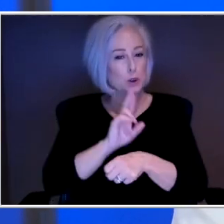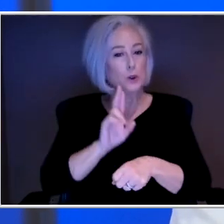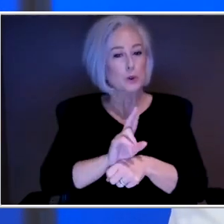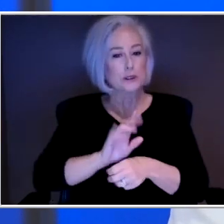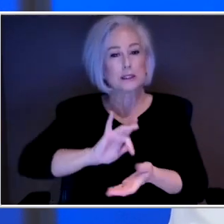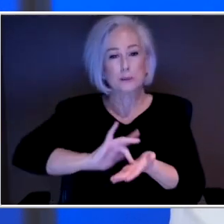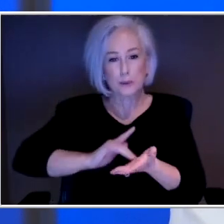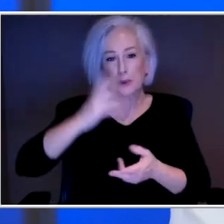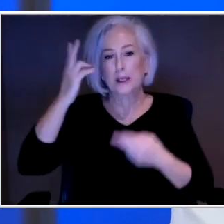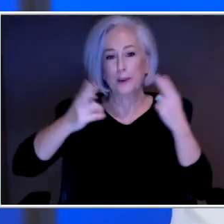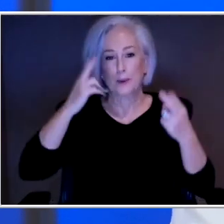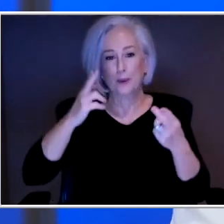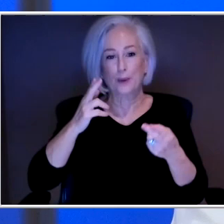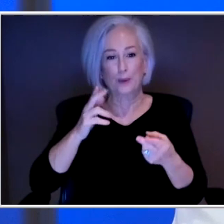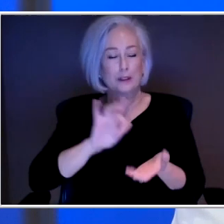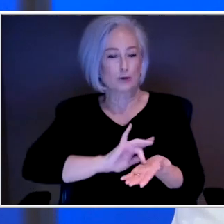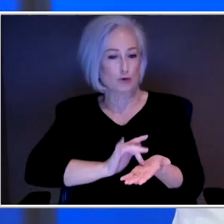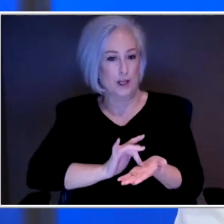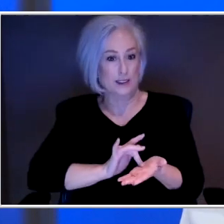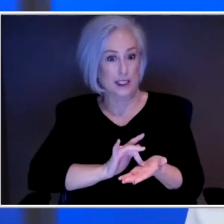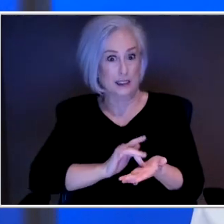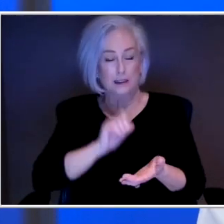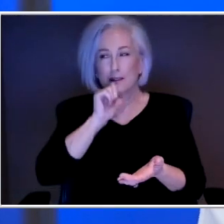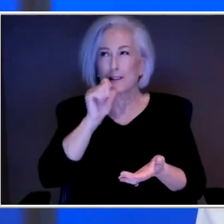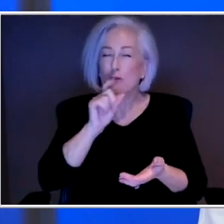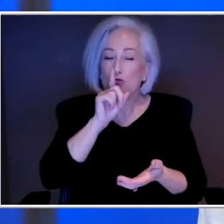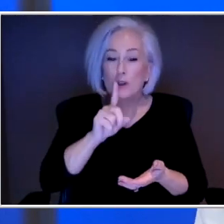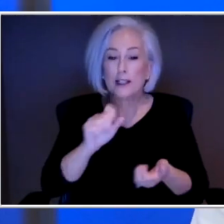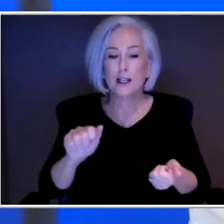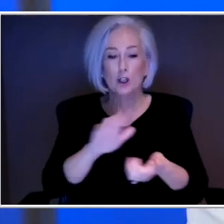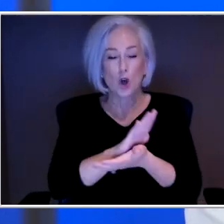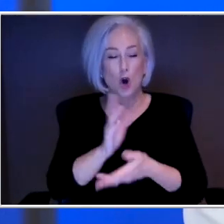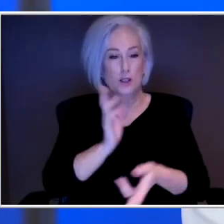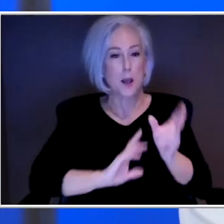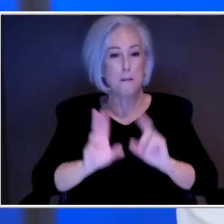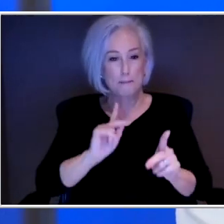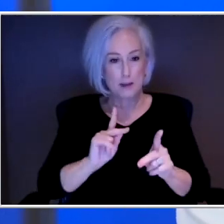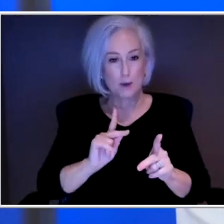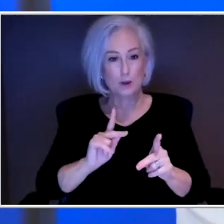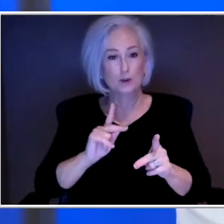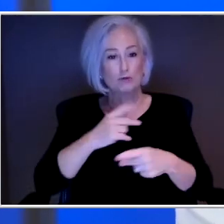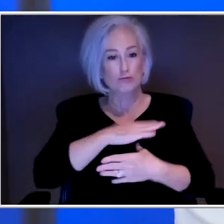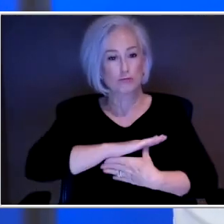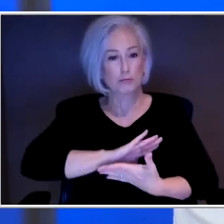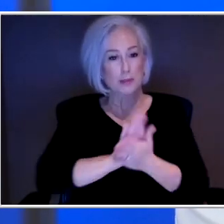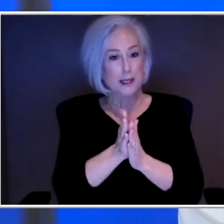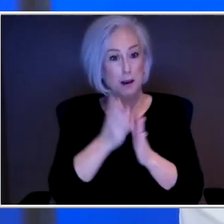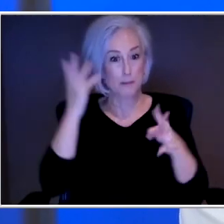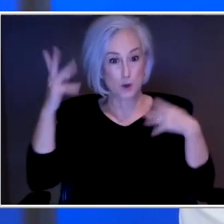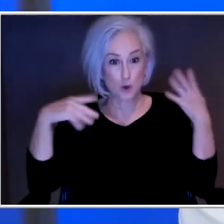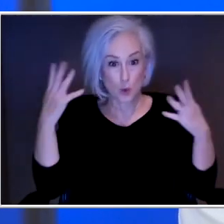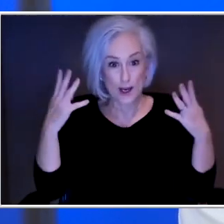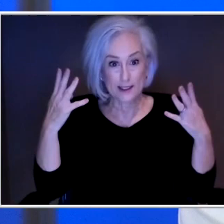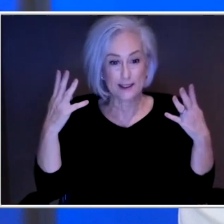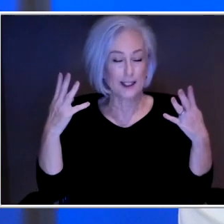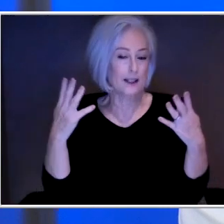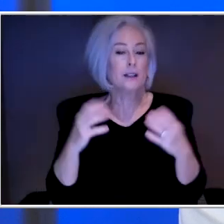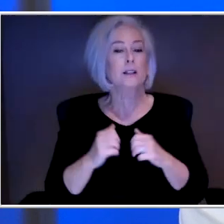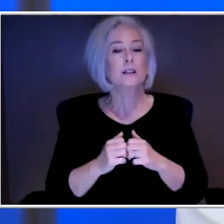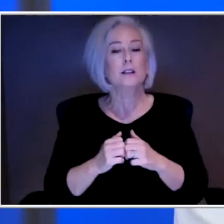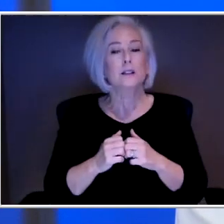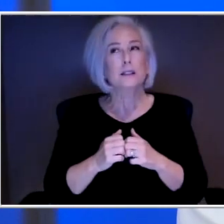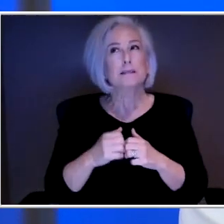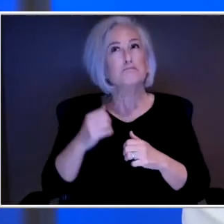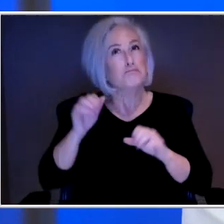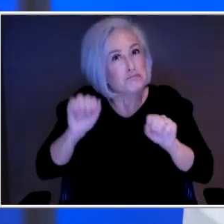cause people to lose their mind or go crazy. They can be abused, and so if they're taken in the wrong environment, you're going to notice that people